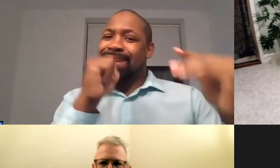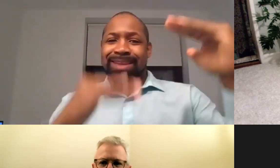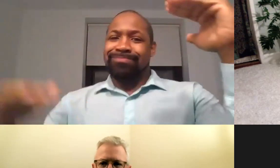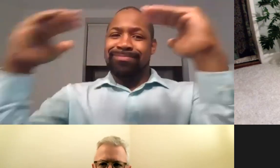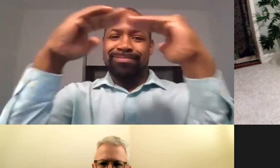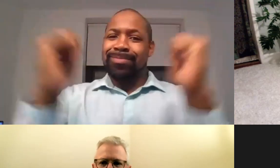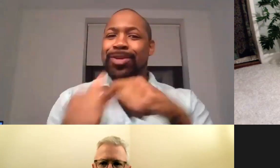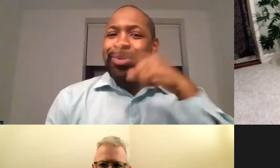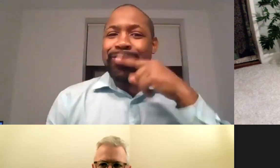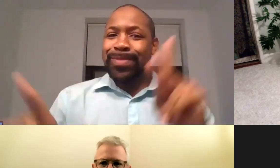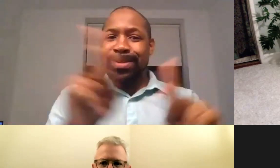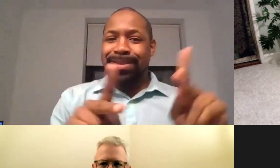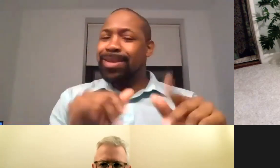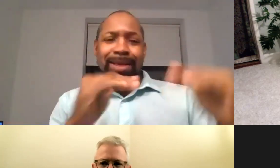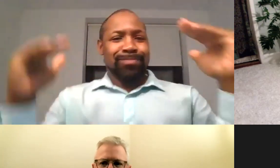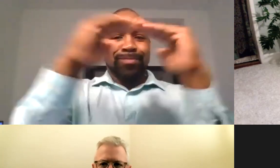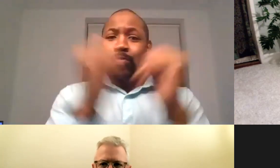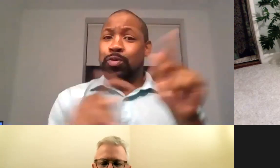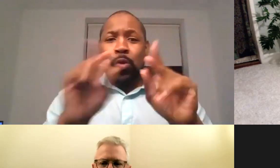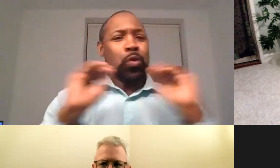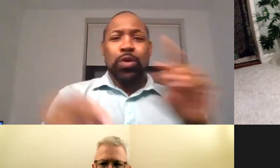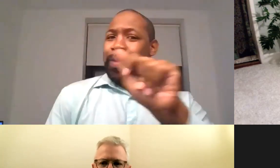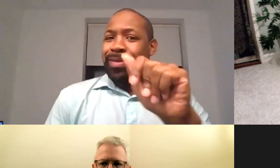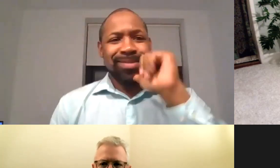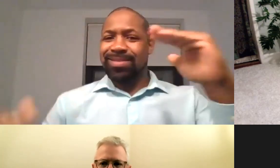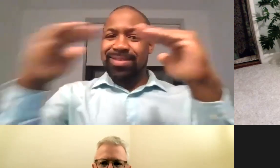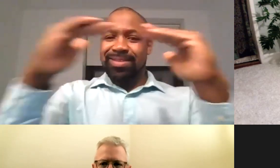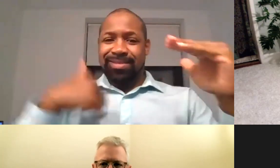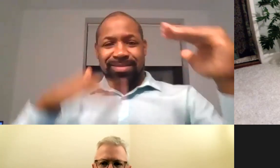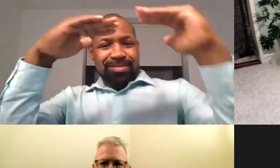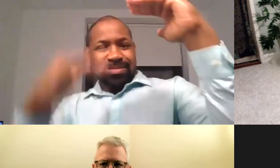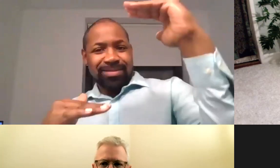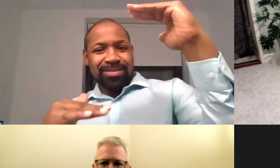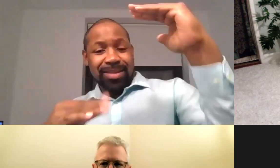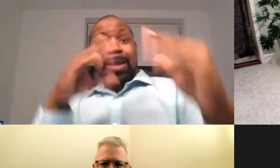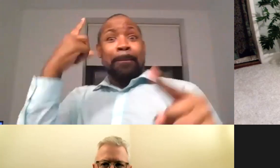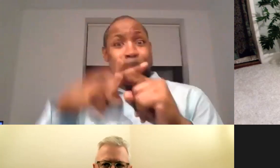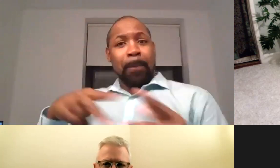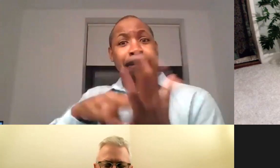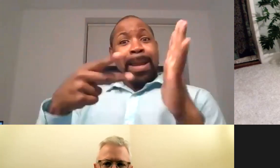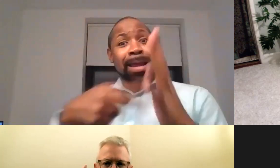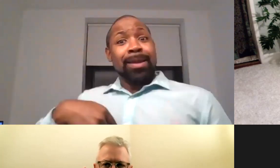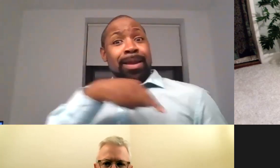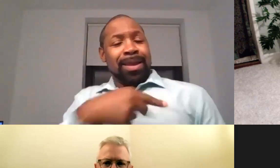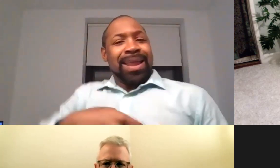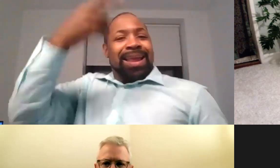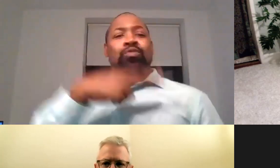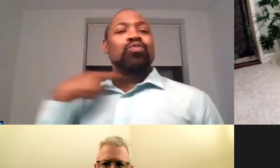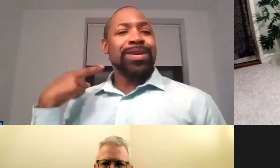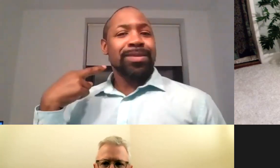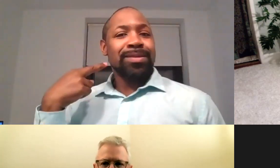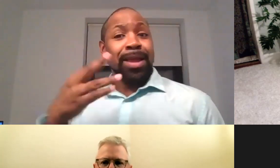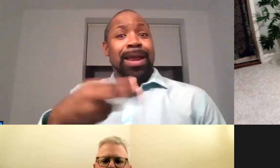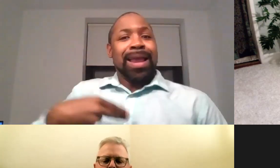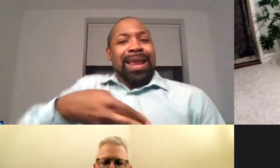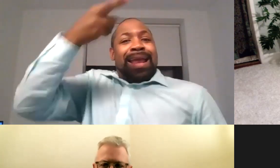as anyone else's health. I may be healthy, but someone in my community may not be. And so, and again, disabled people are